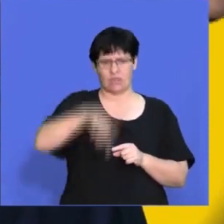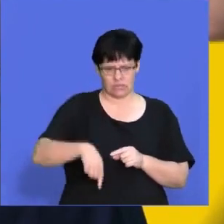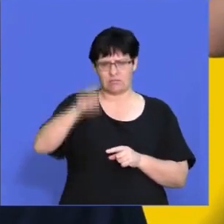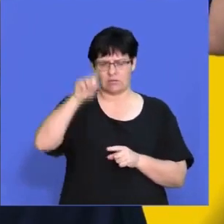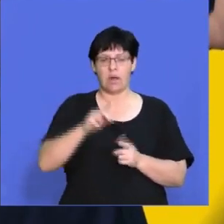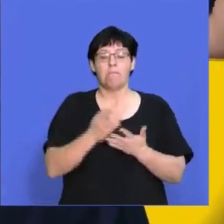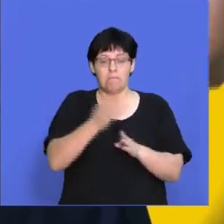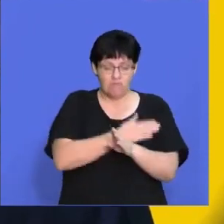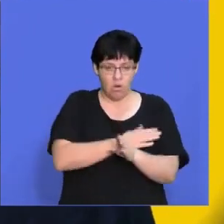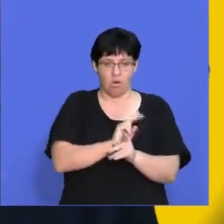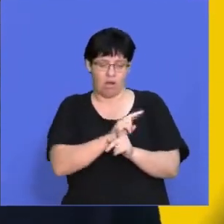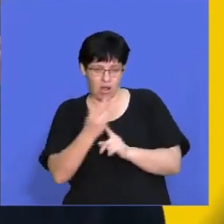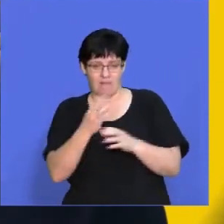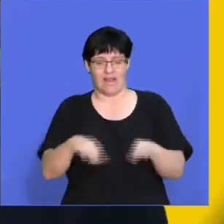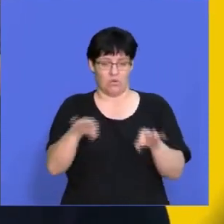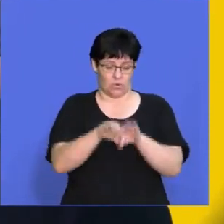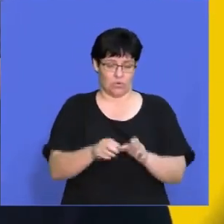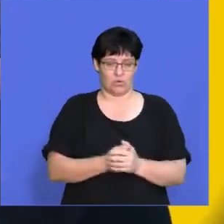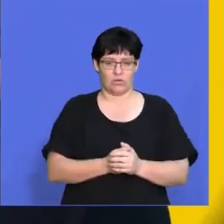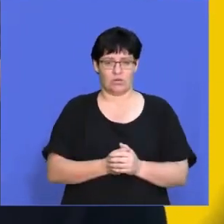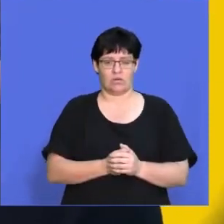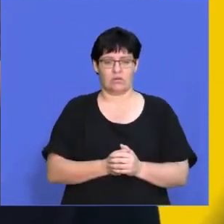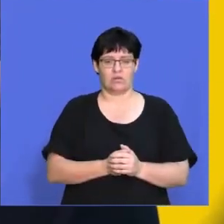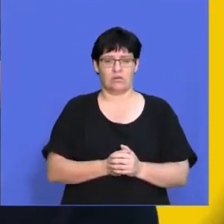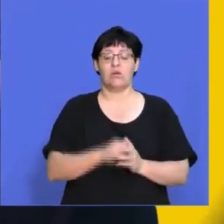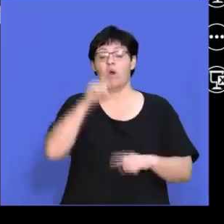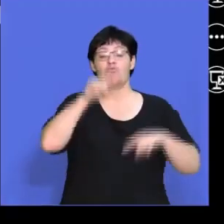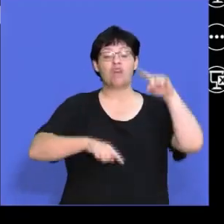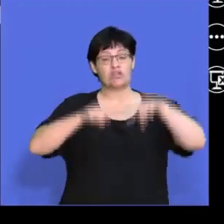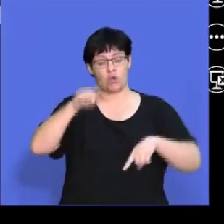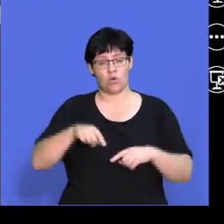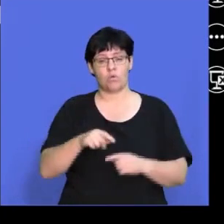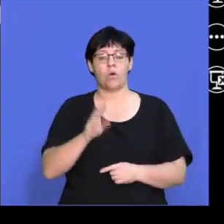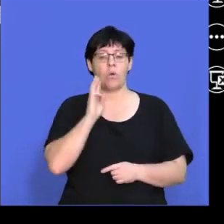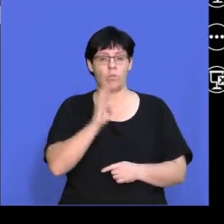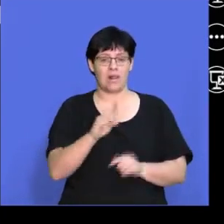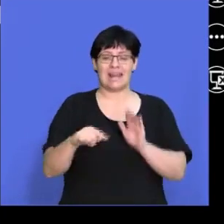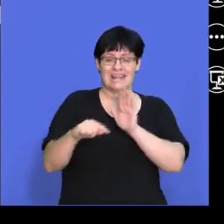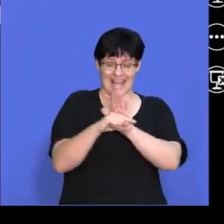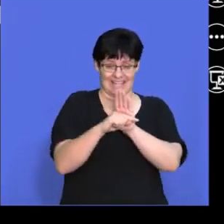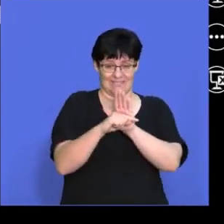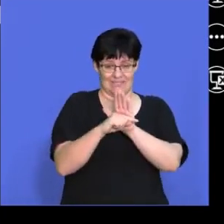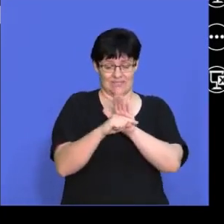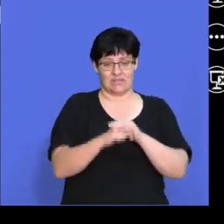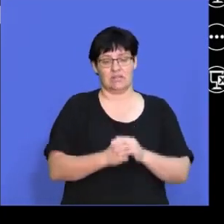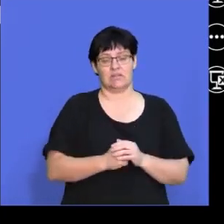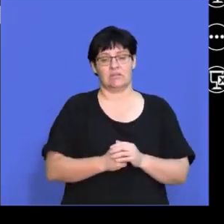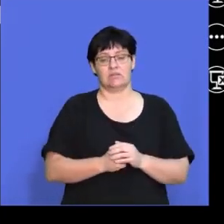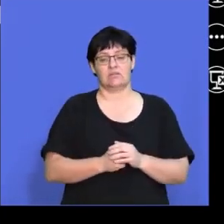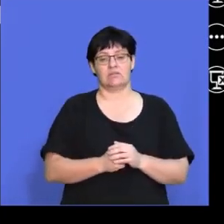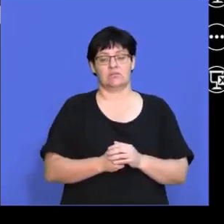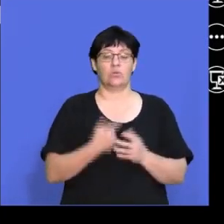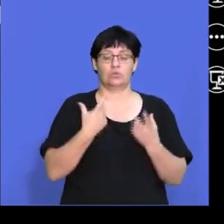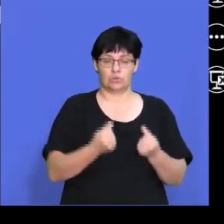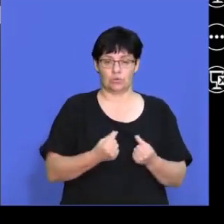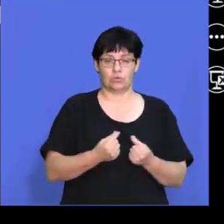up and down before converging to a certain value. So our ratio is actually going to be negative here. So we're